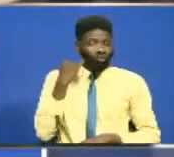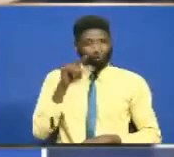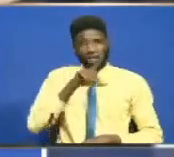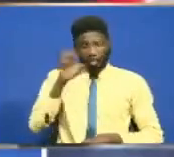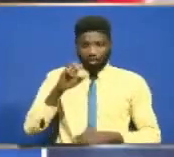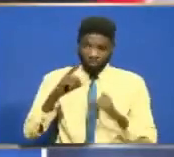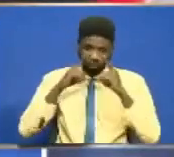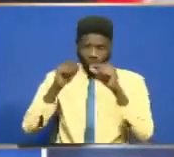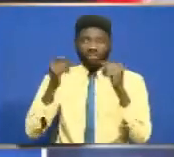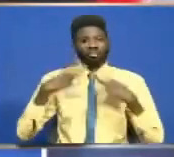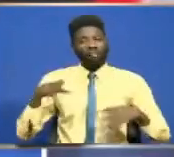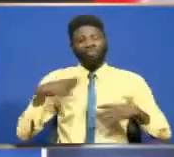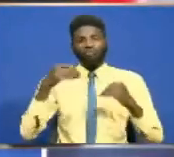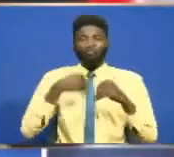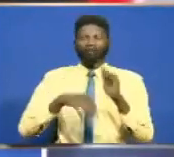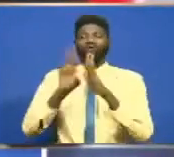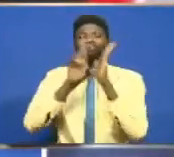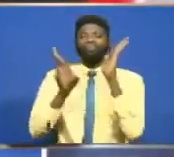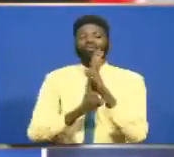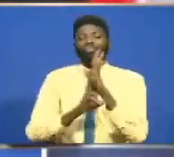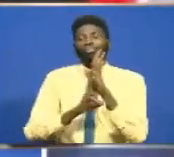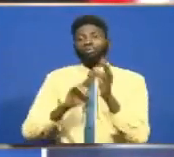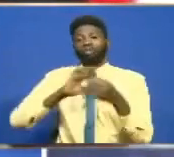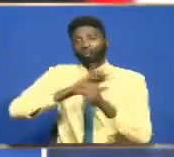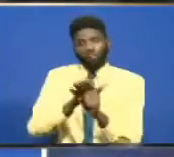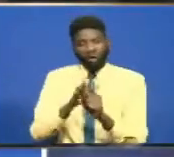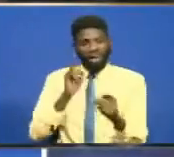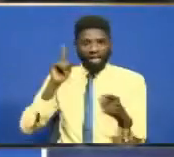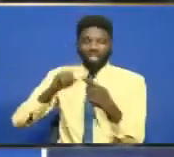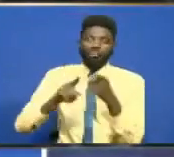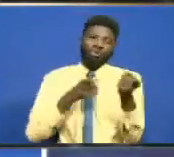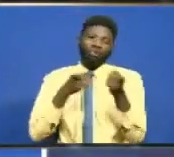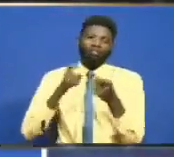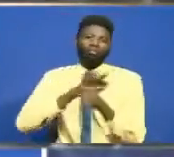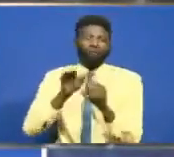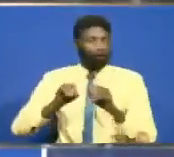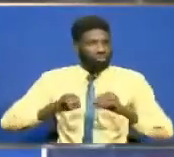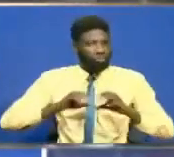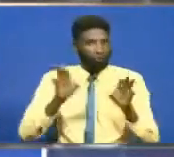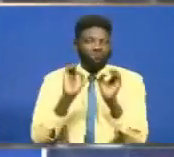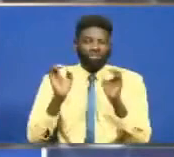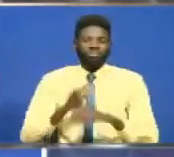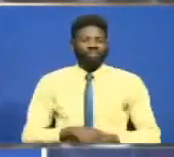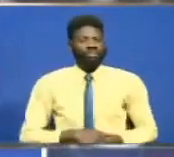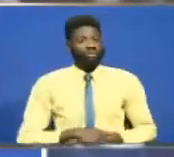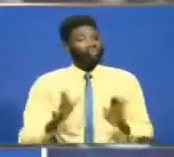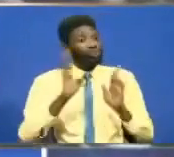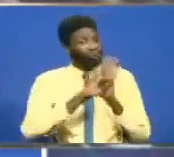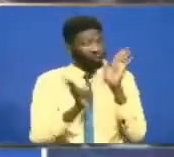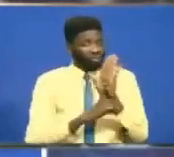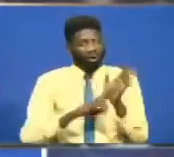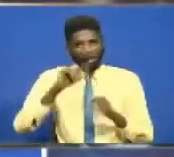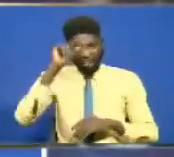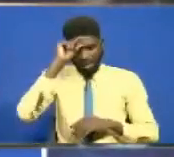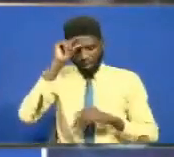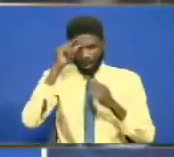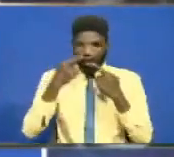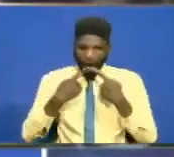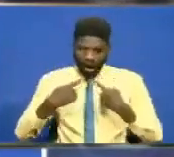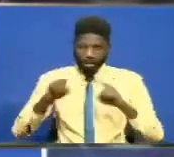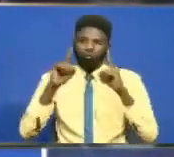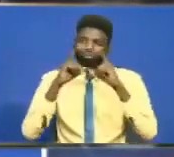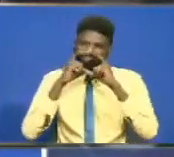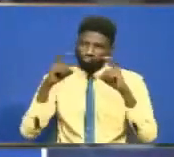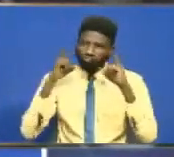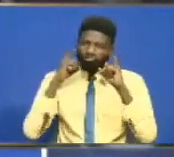the Ministry of Health aimed at combating the spread of the coronavirus. Maagizo ambayo serikali imetupatia, ikiwa ya kuweka